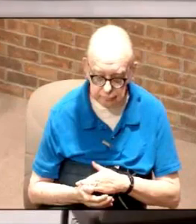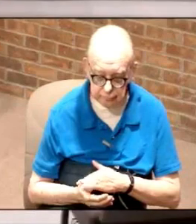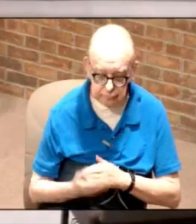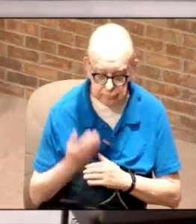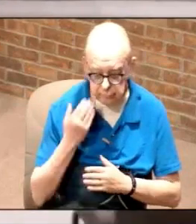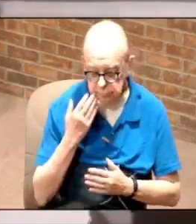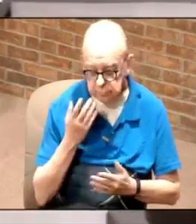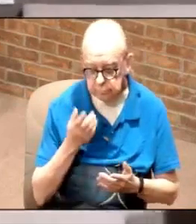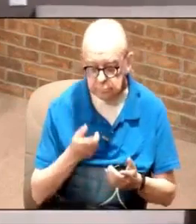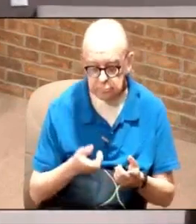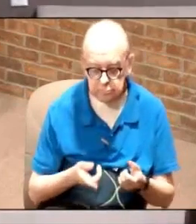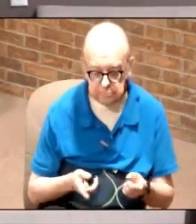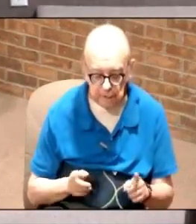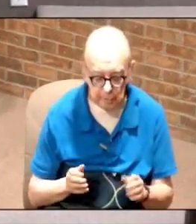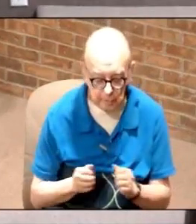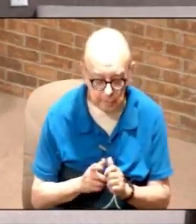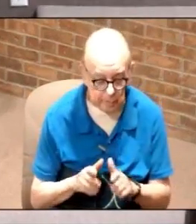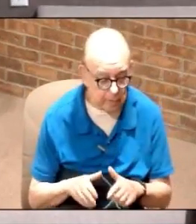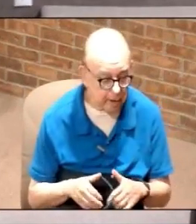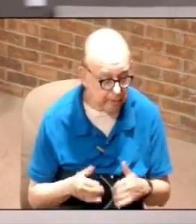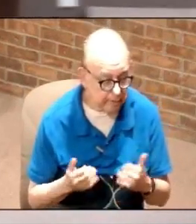don't know what's going on right now in your life